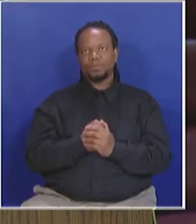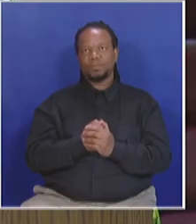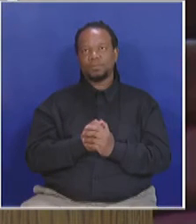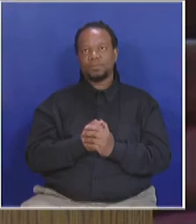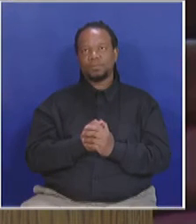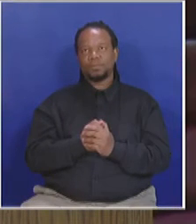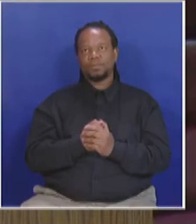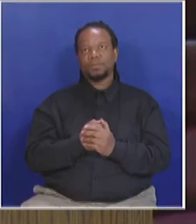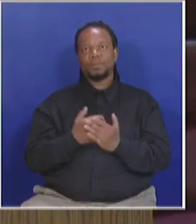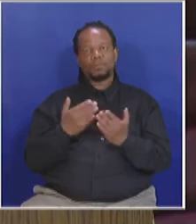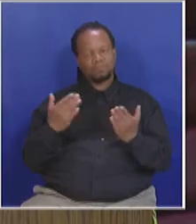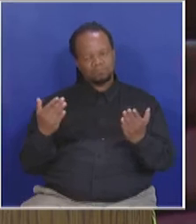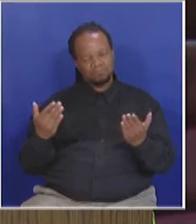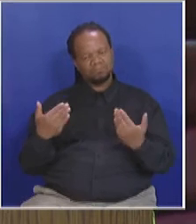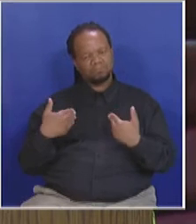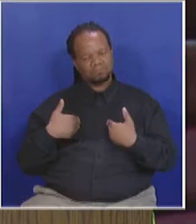I then rule